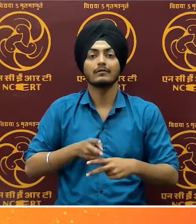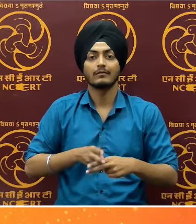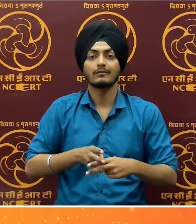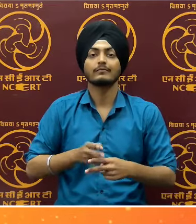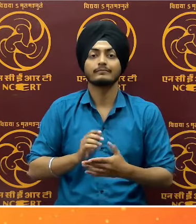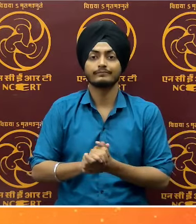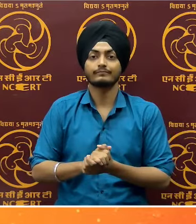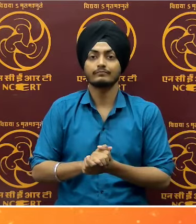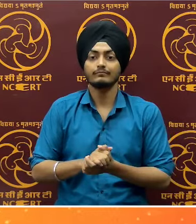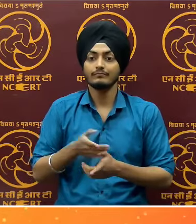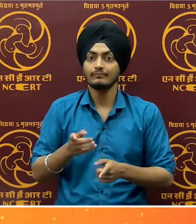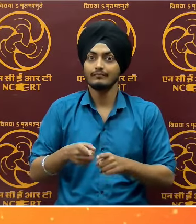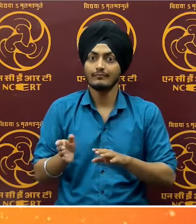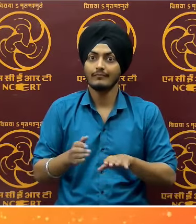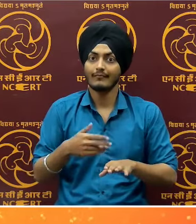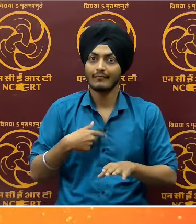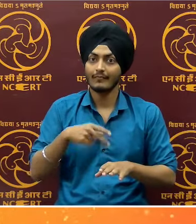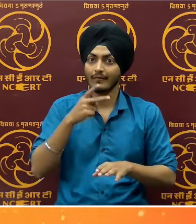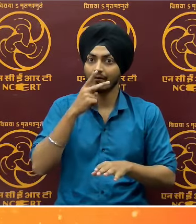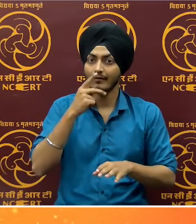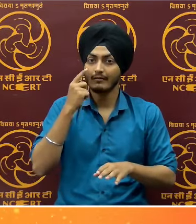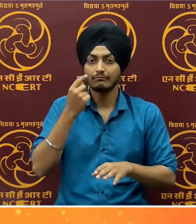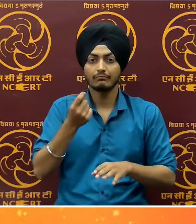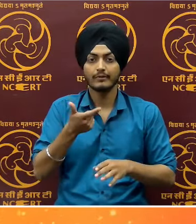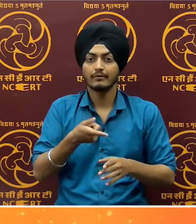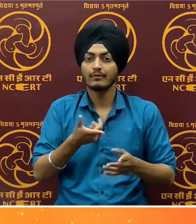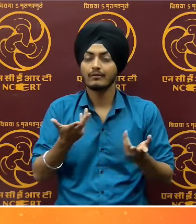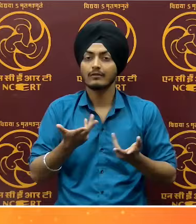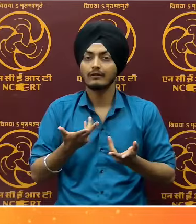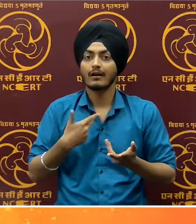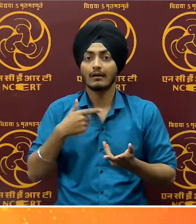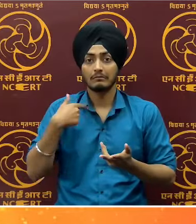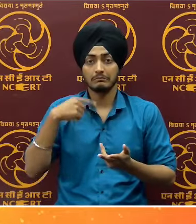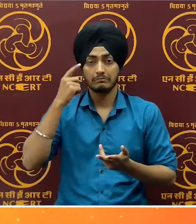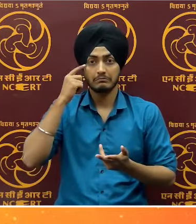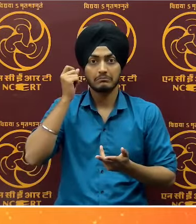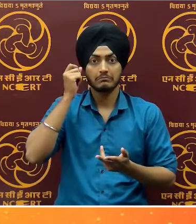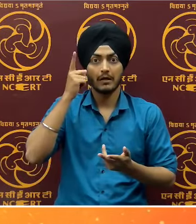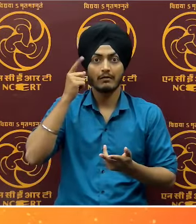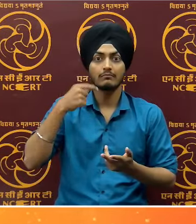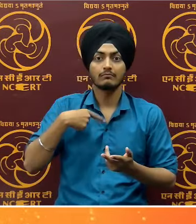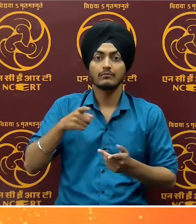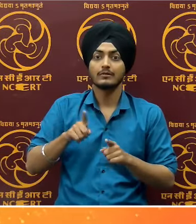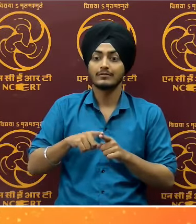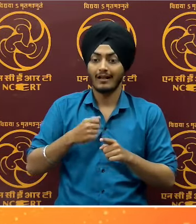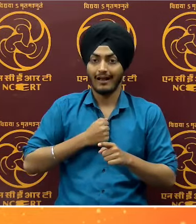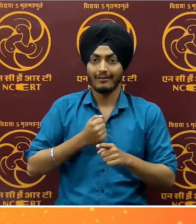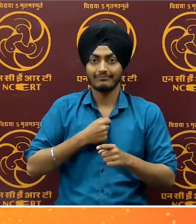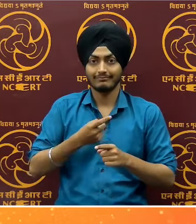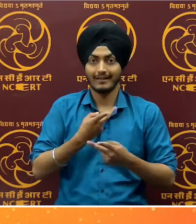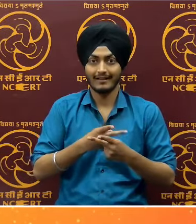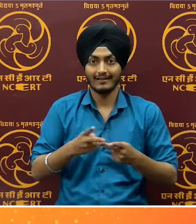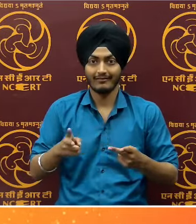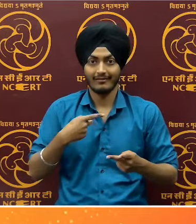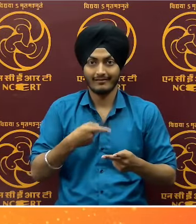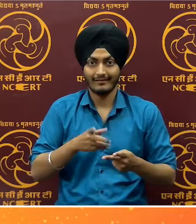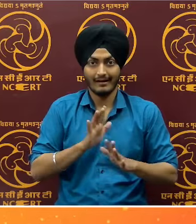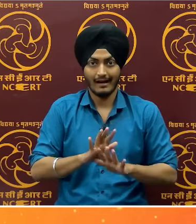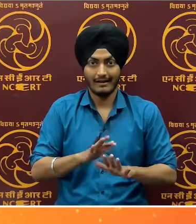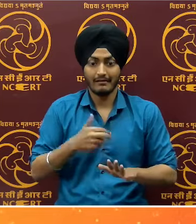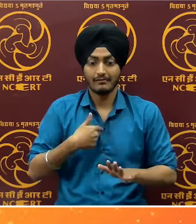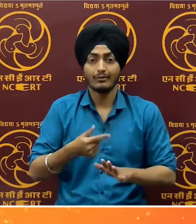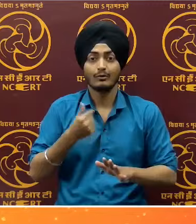is a catch, one twist is there, which is we should wisely and efficiently use these resources. Otherwise, what